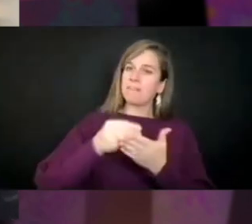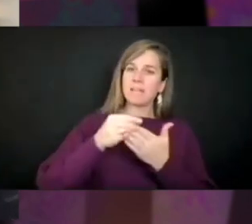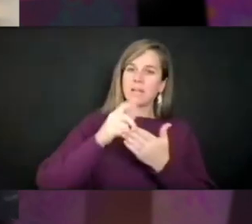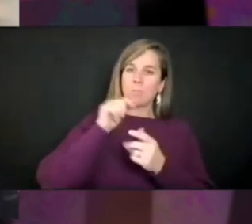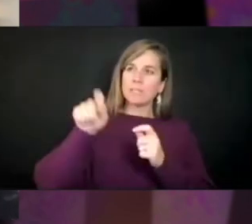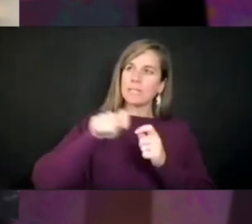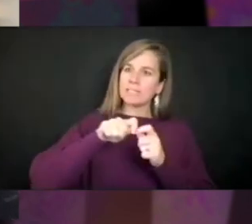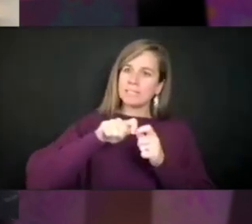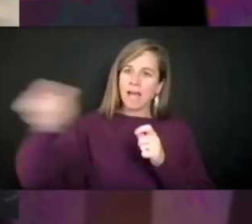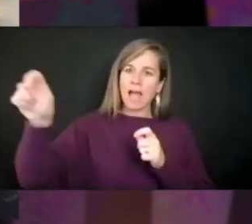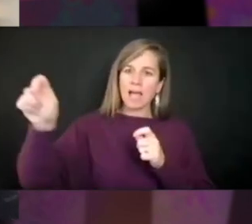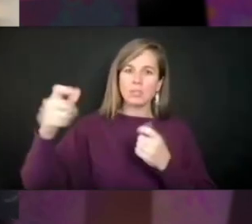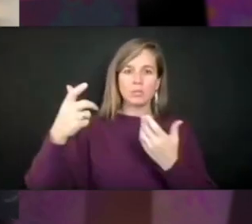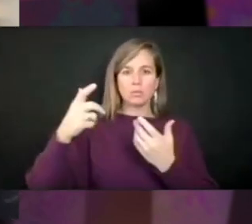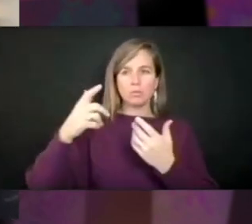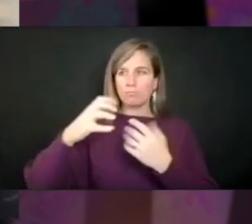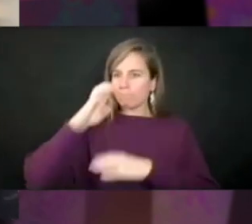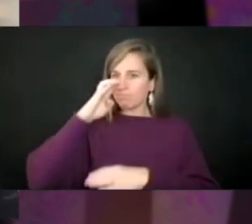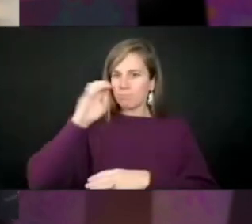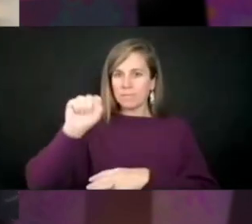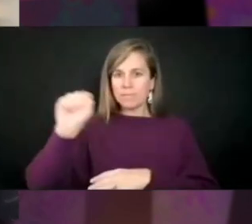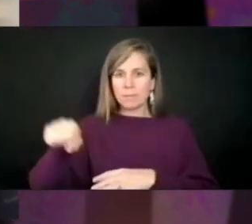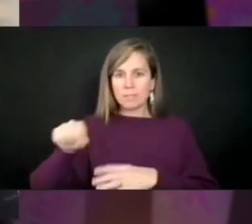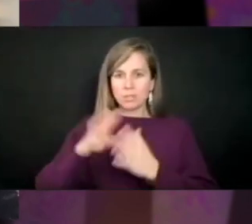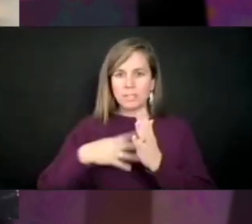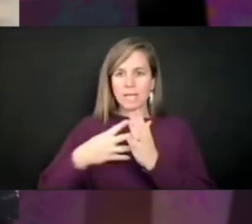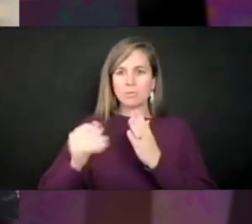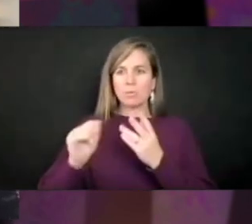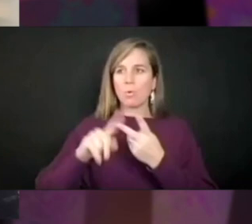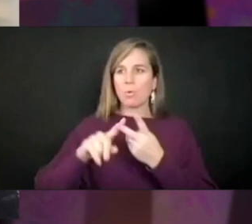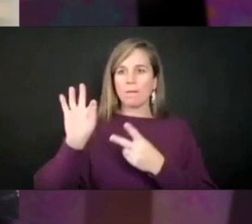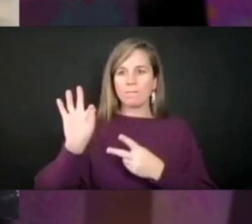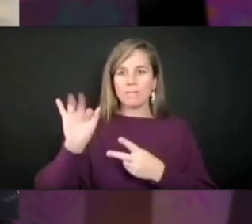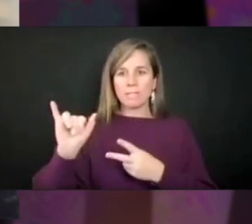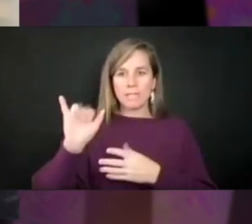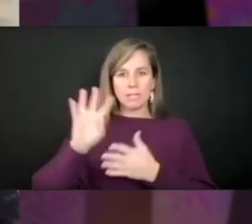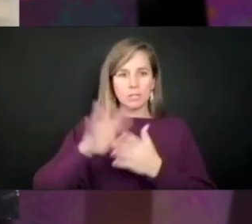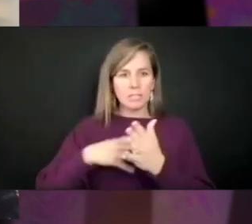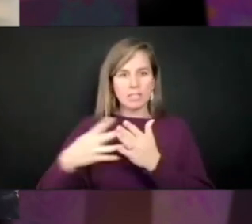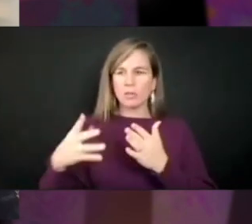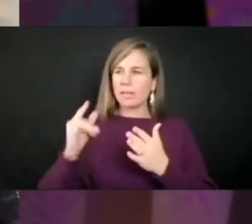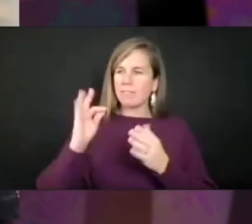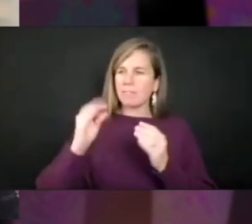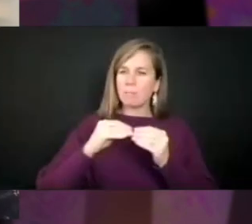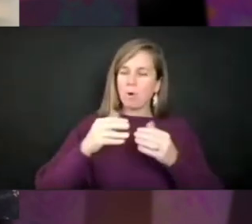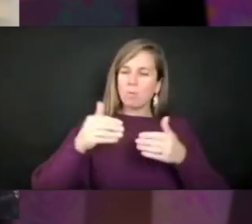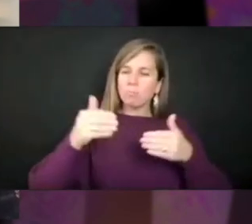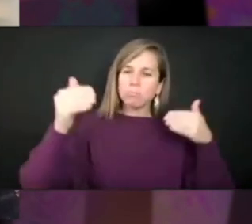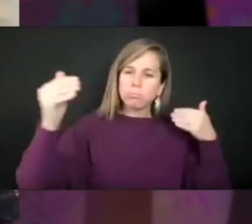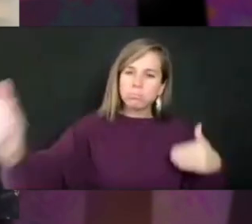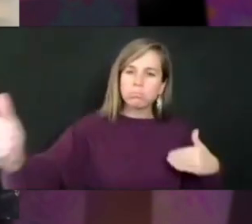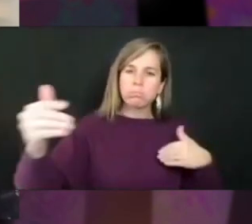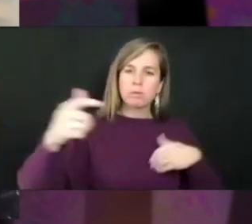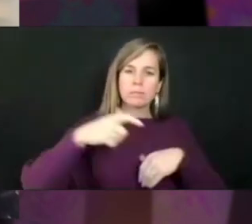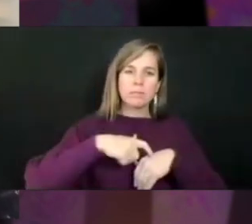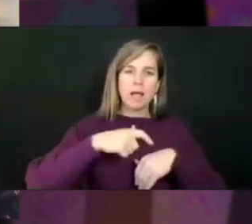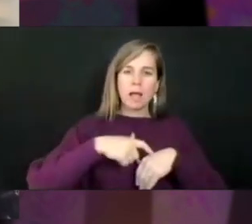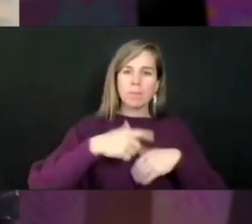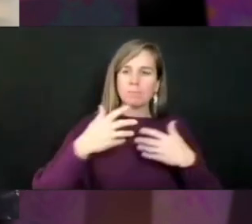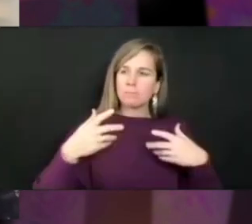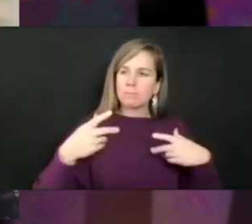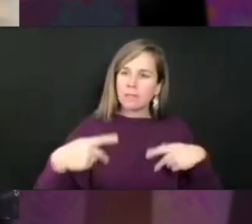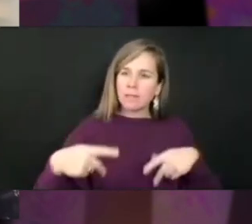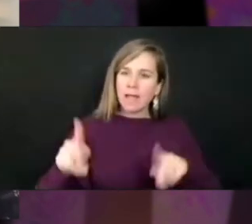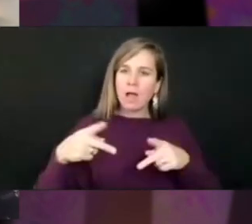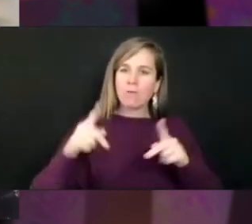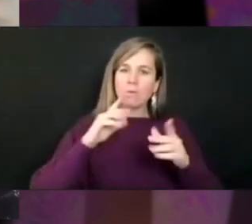semester schedule or a fiscal year schedule, if it were over longer periods of time, if reporting requirements